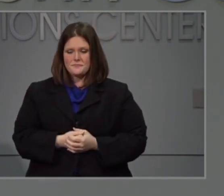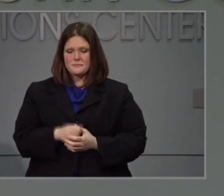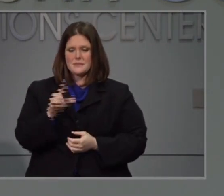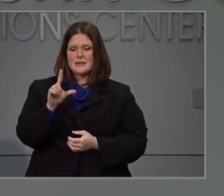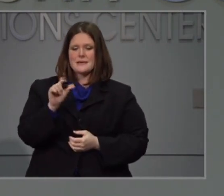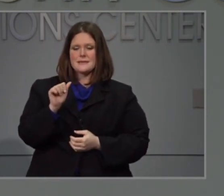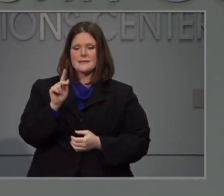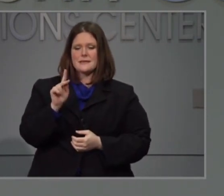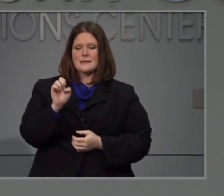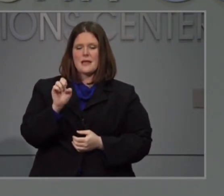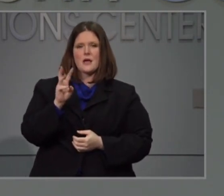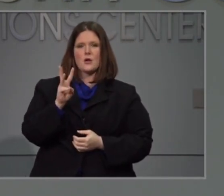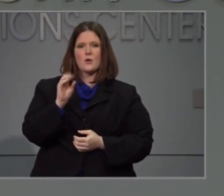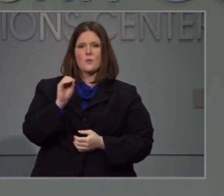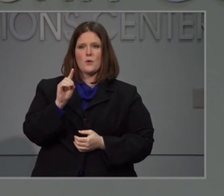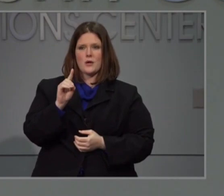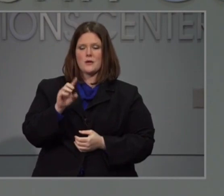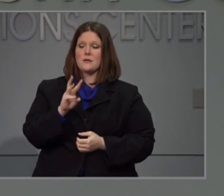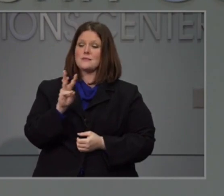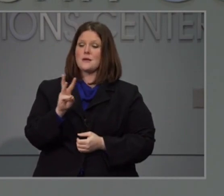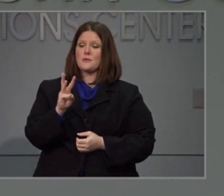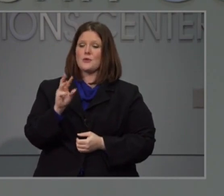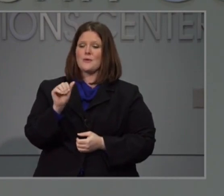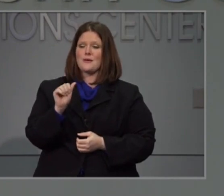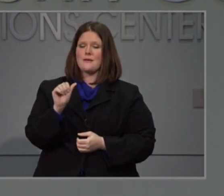Lake Wood,